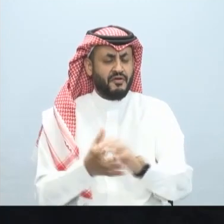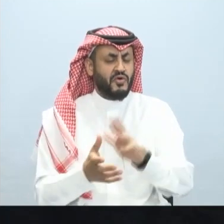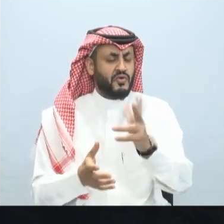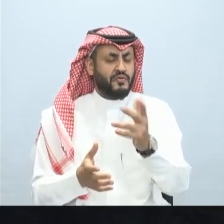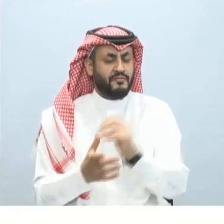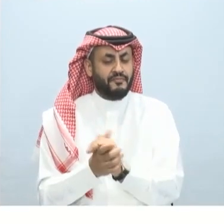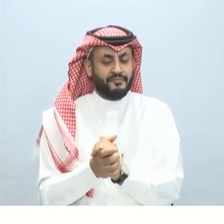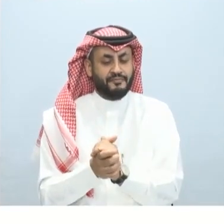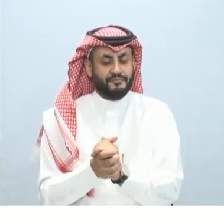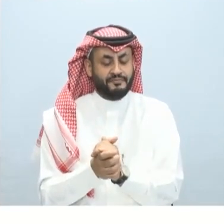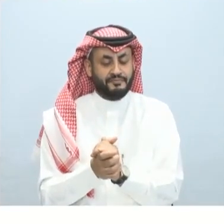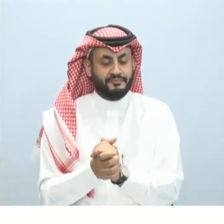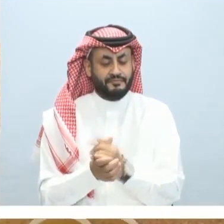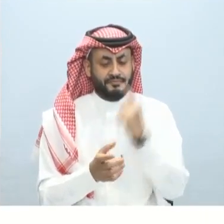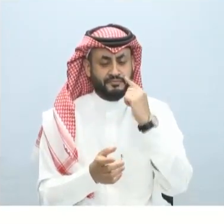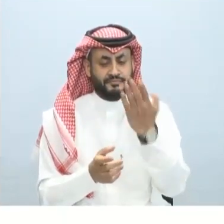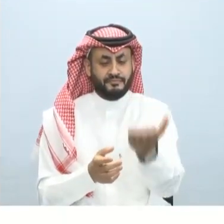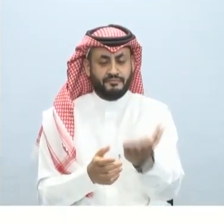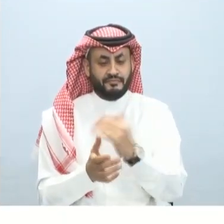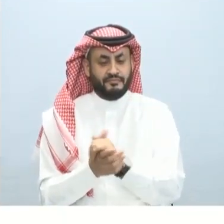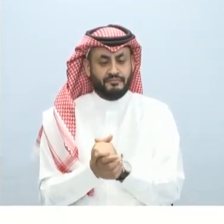that? We're going to see what we have here.